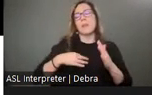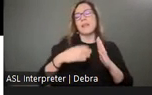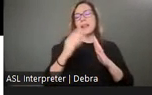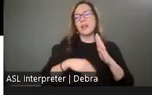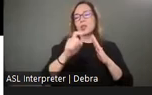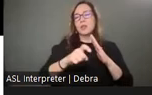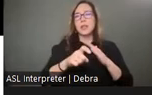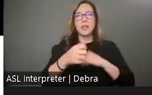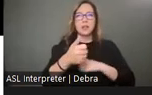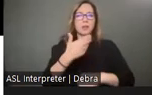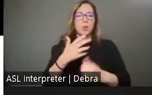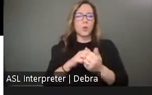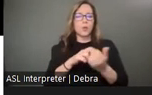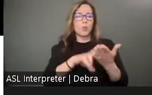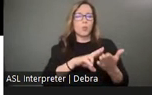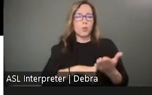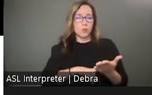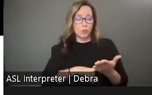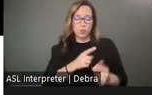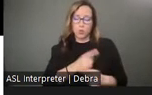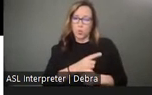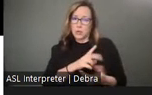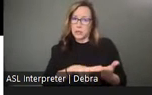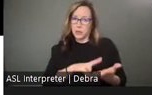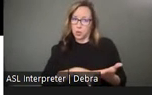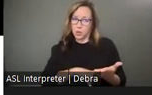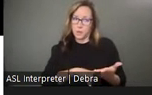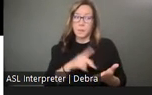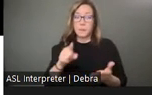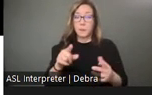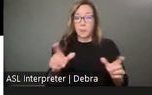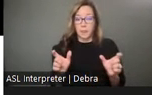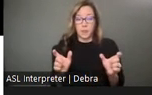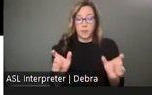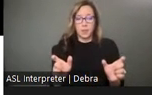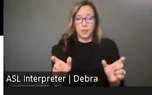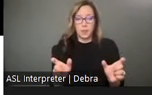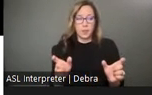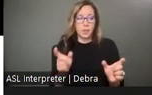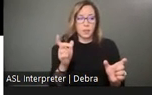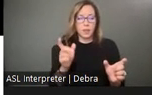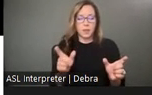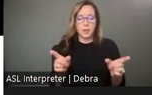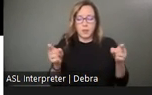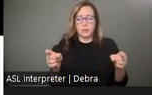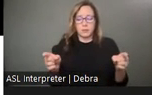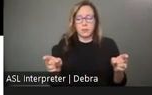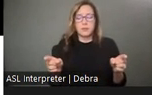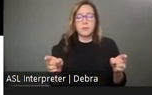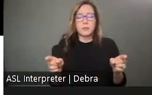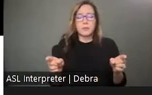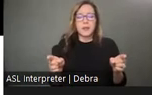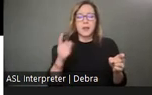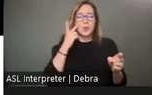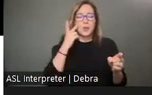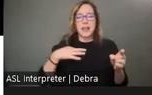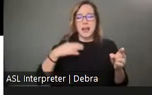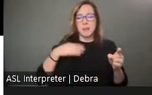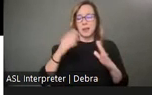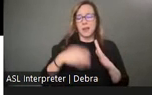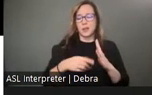with the appropriate signatures. So in this box at the bottom, you'll see that there's application requirements. So the first